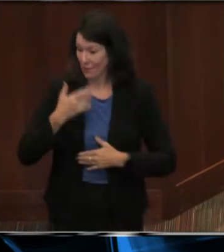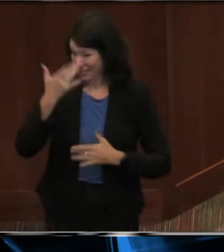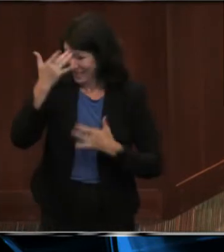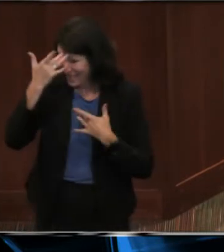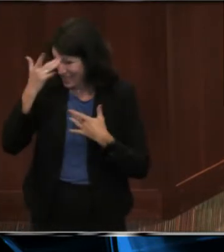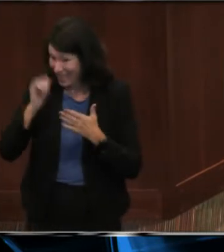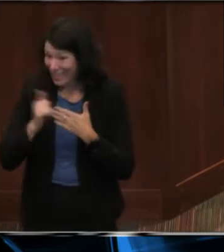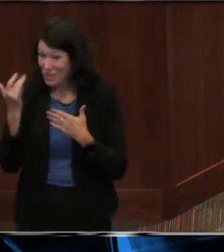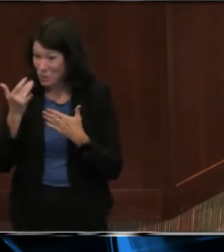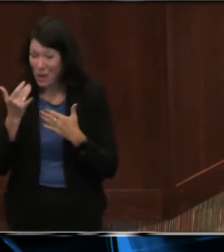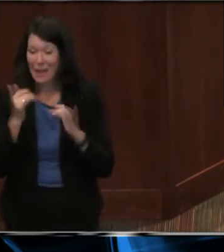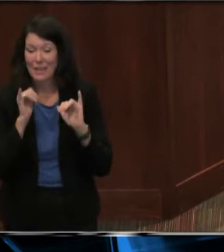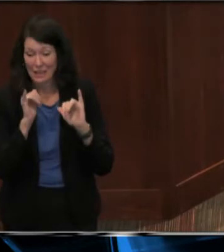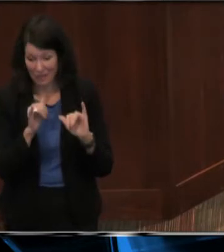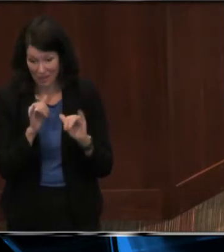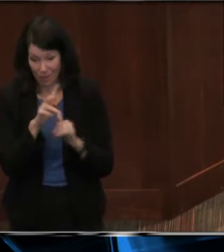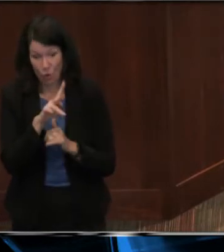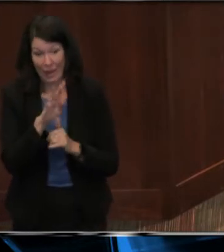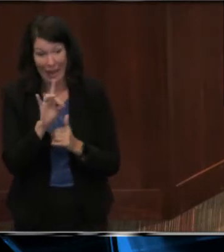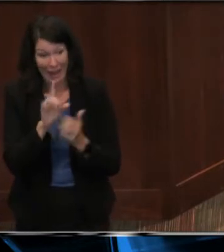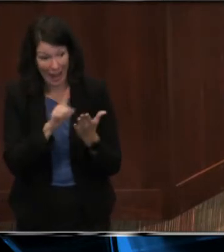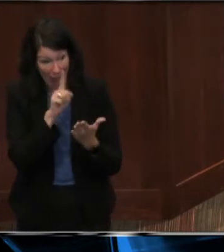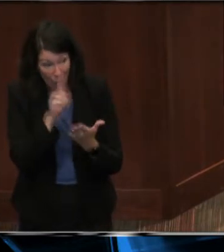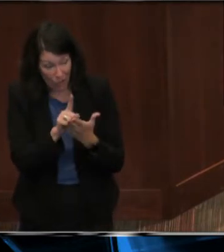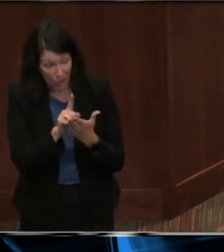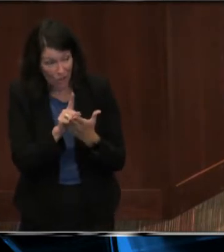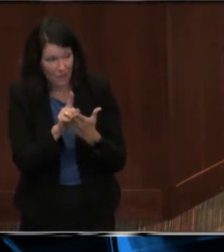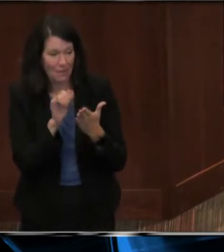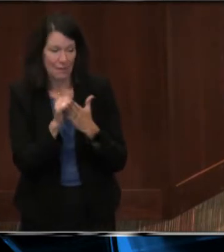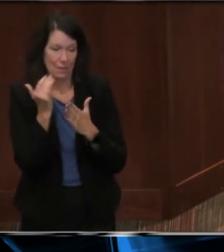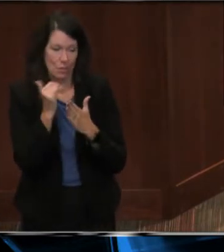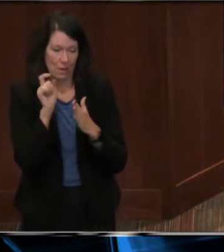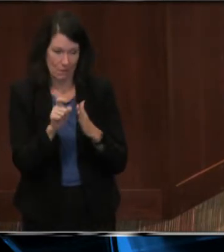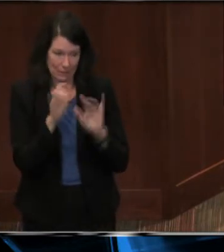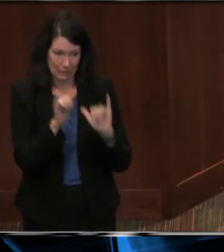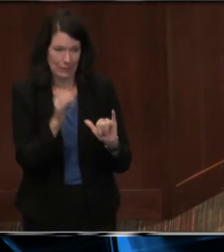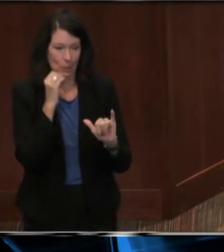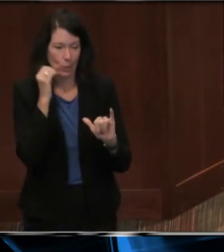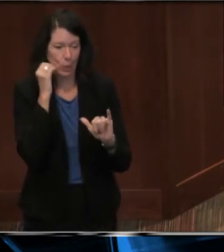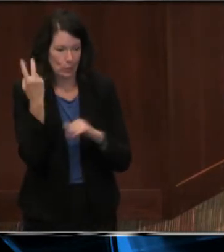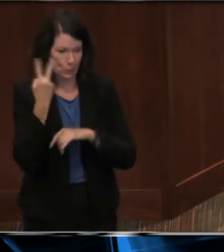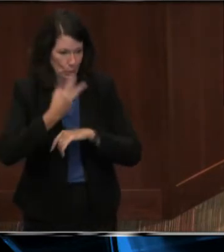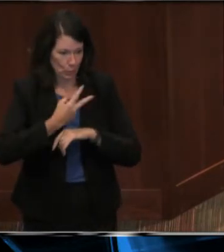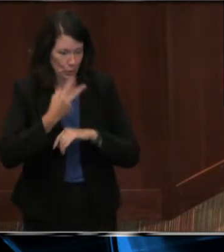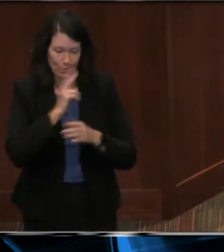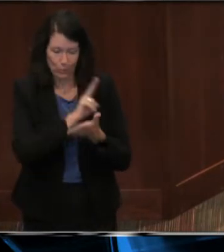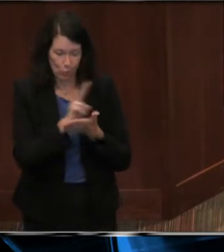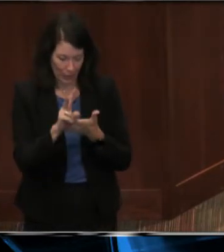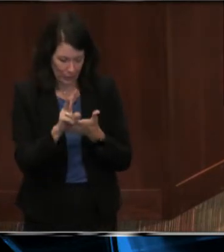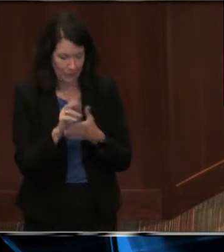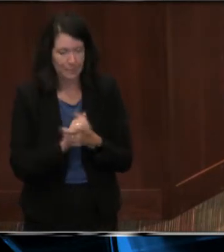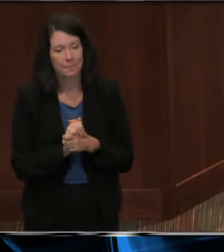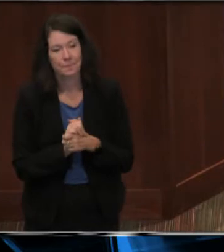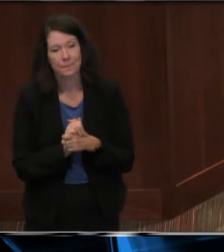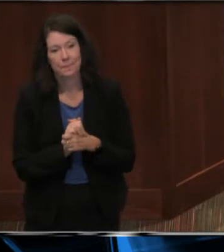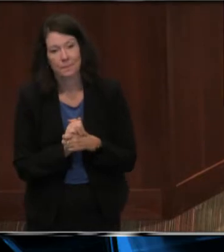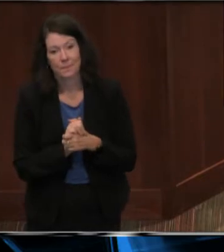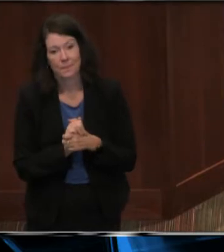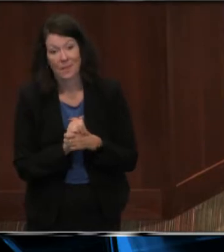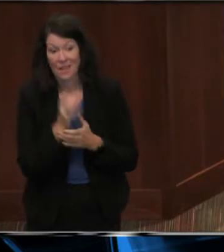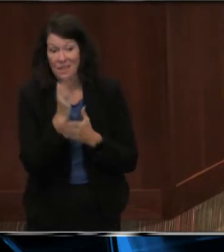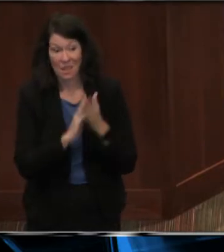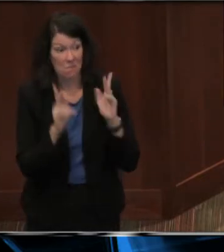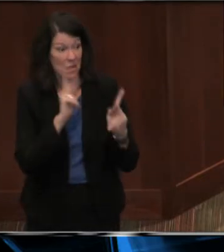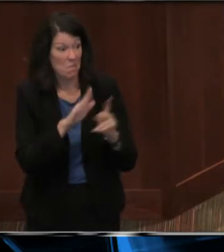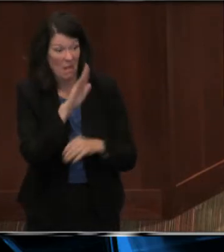again why we say quarantine is so essential if you've had a known exposure. And there are some who can never